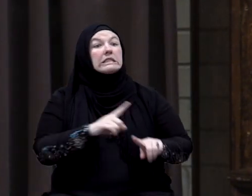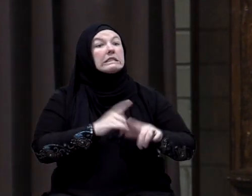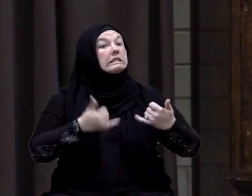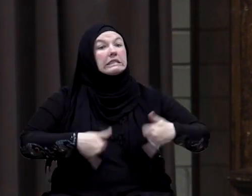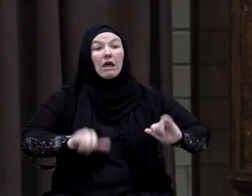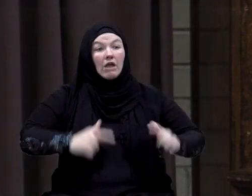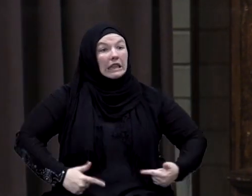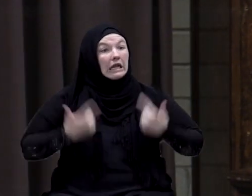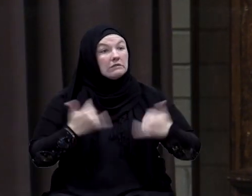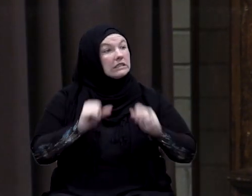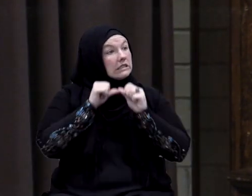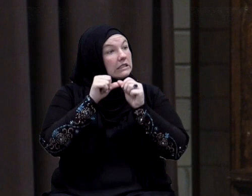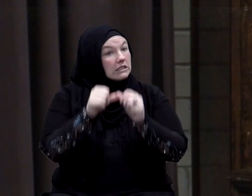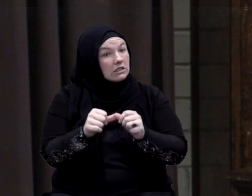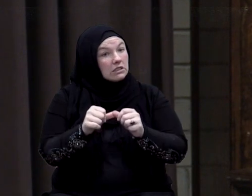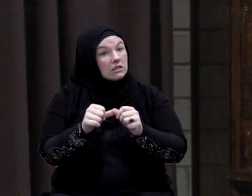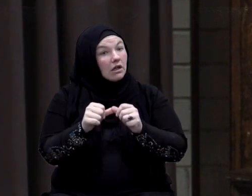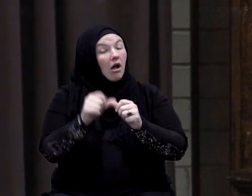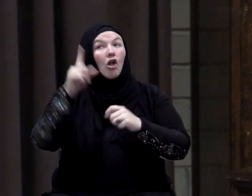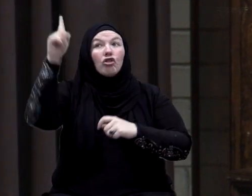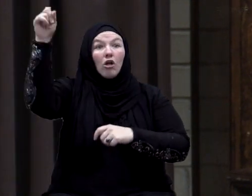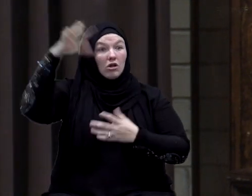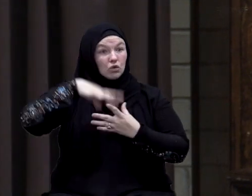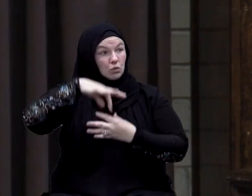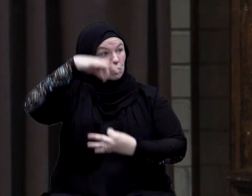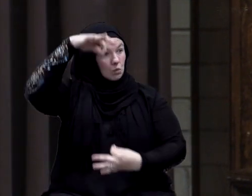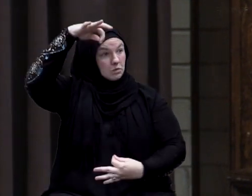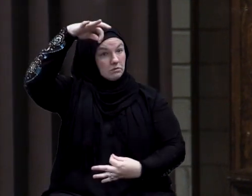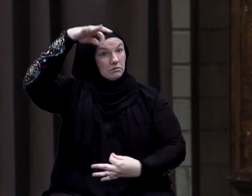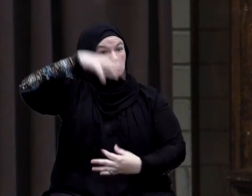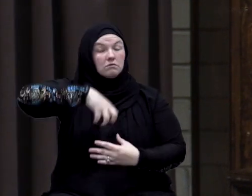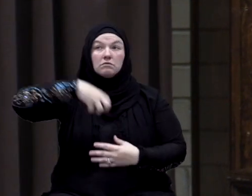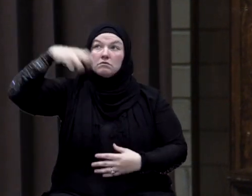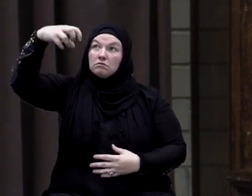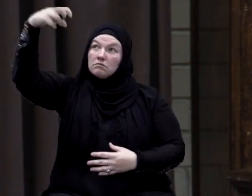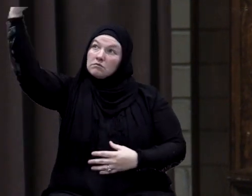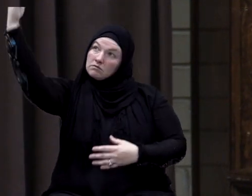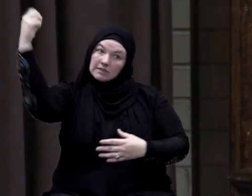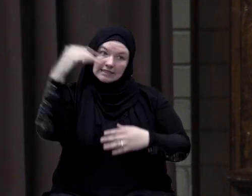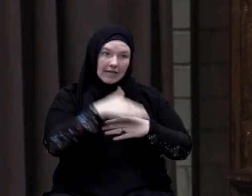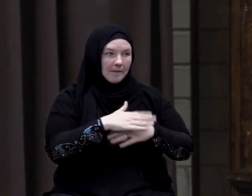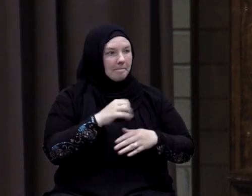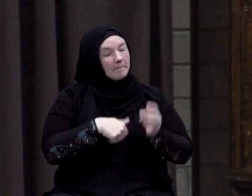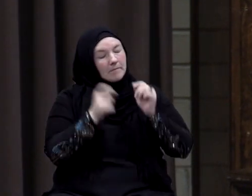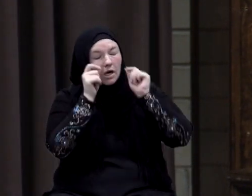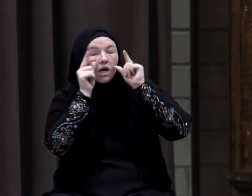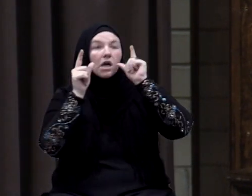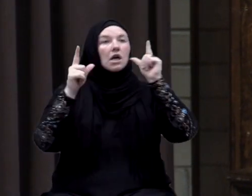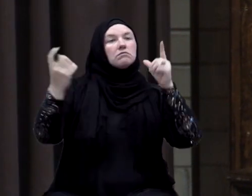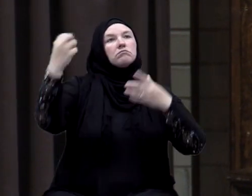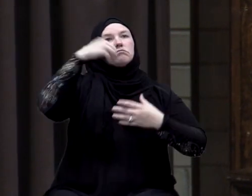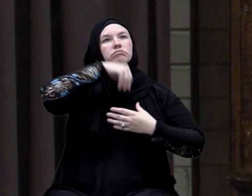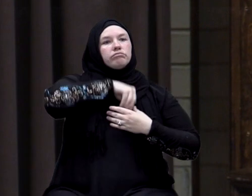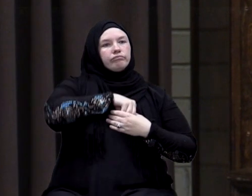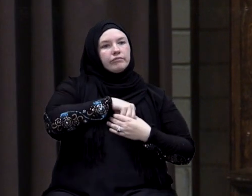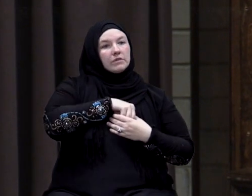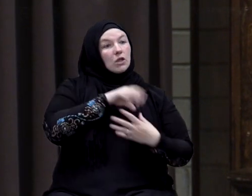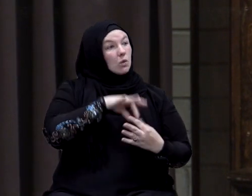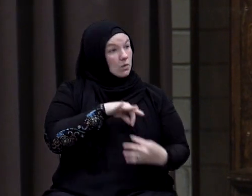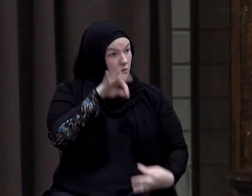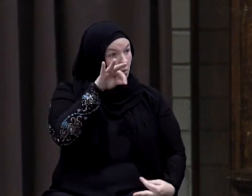yet, he would send their souls back into their body, because the soul